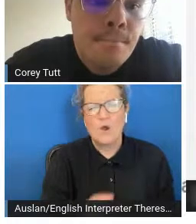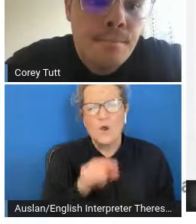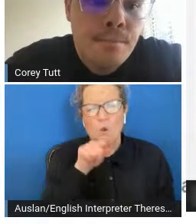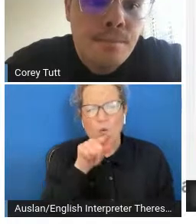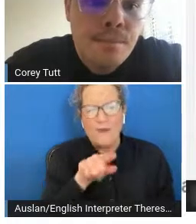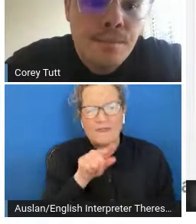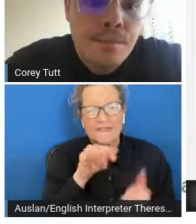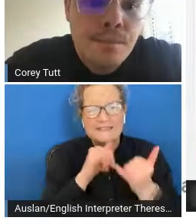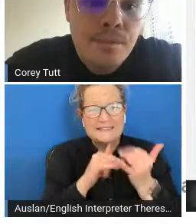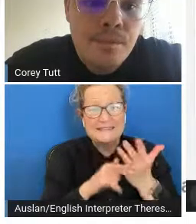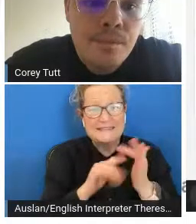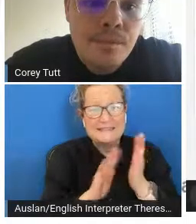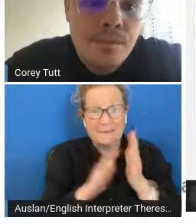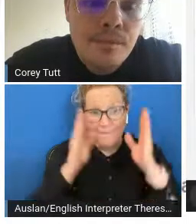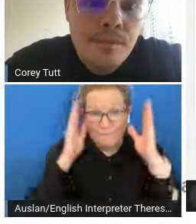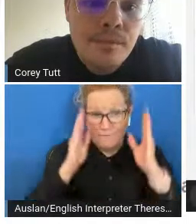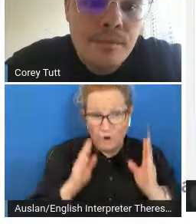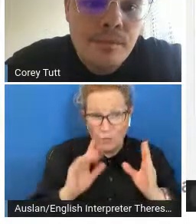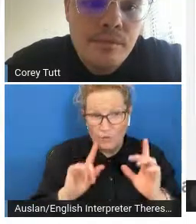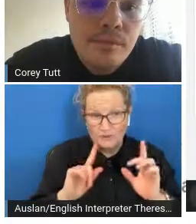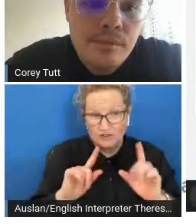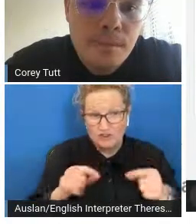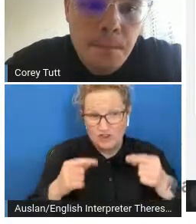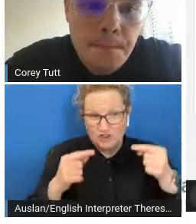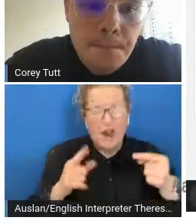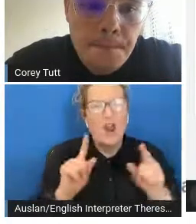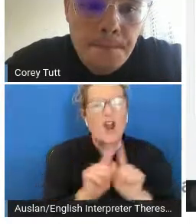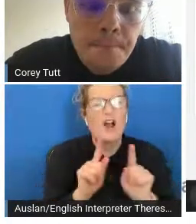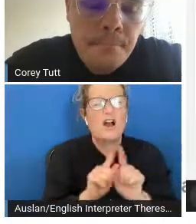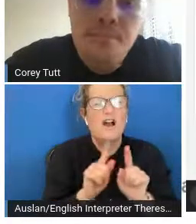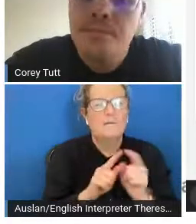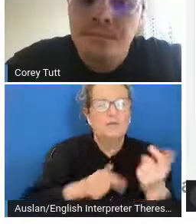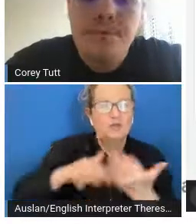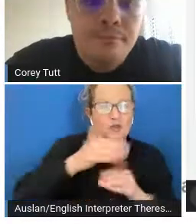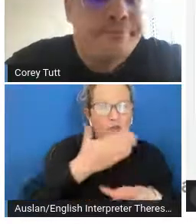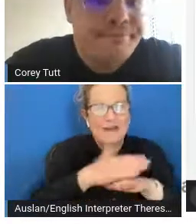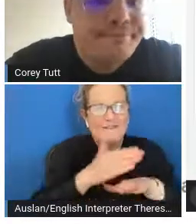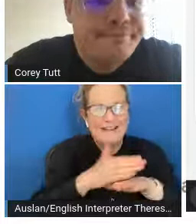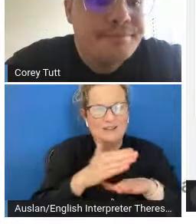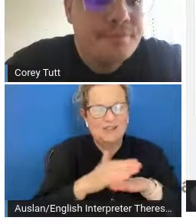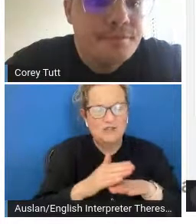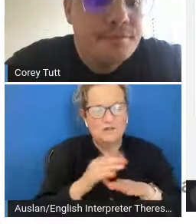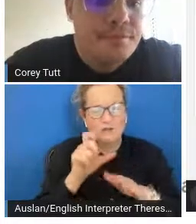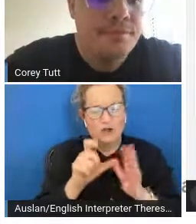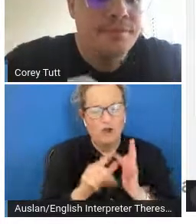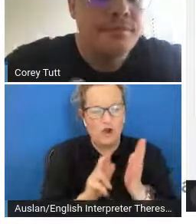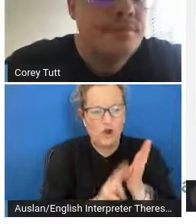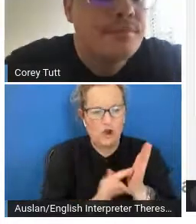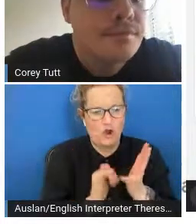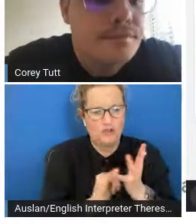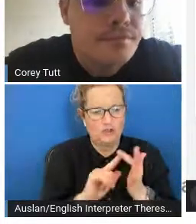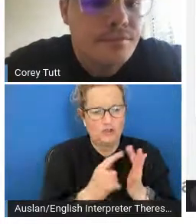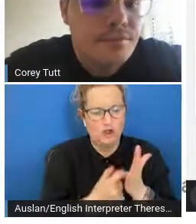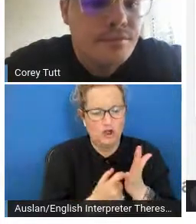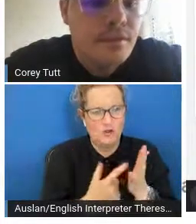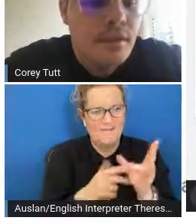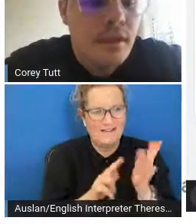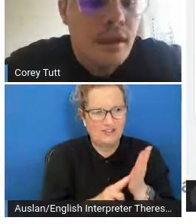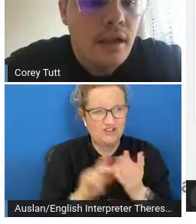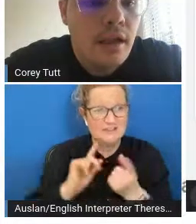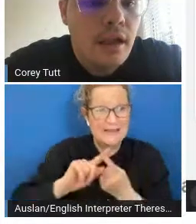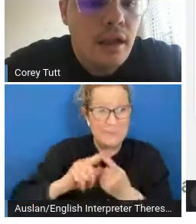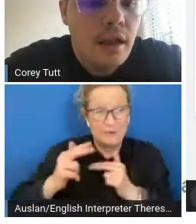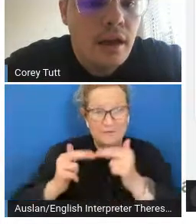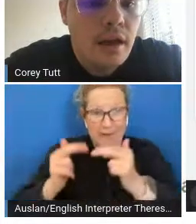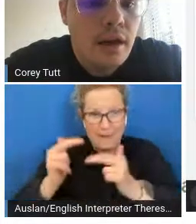focus, especially around things like social innovation, like conservation, sustainable development, all that kind of stuff.